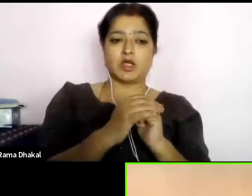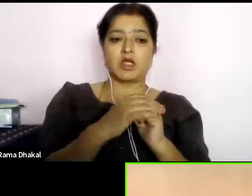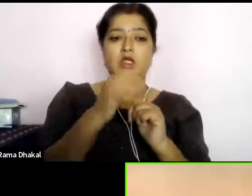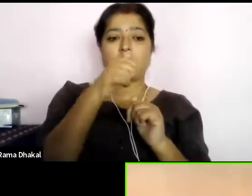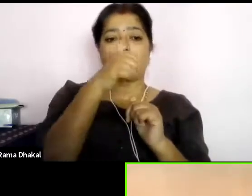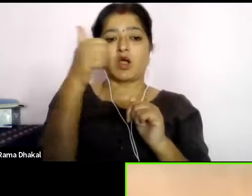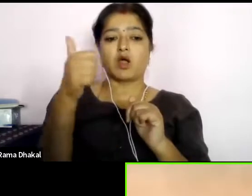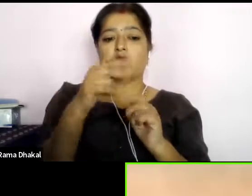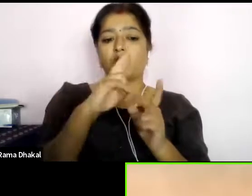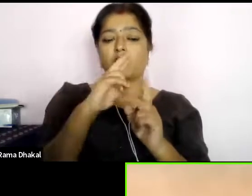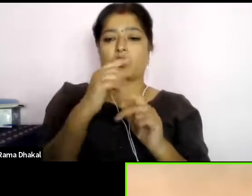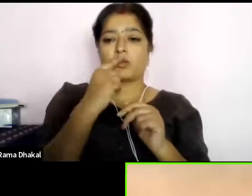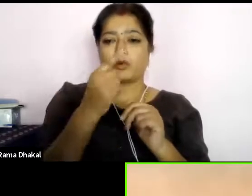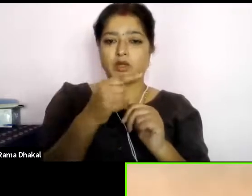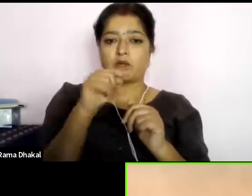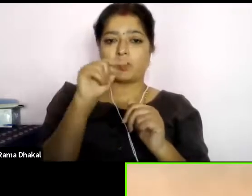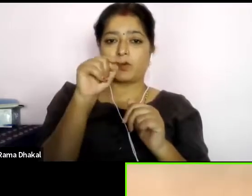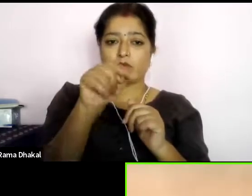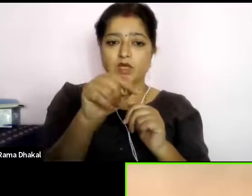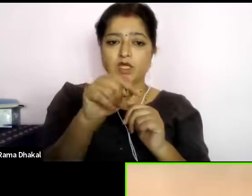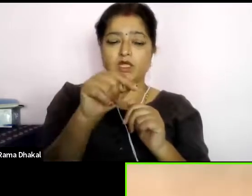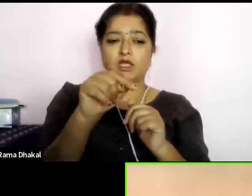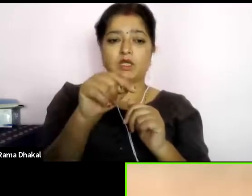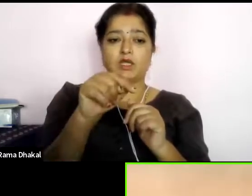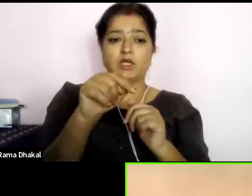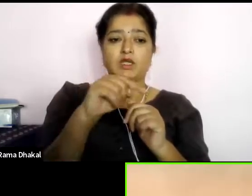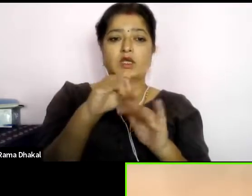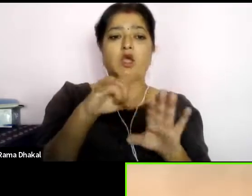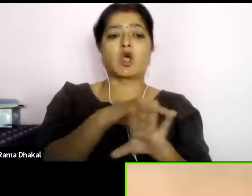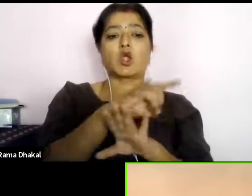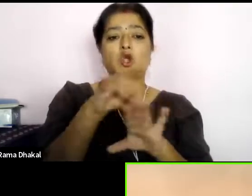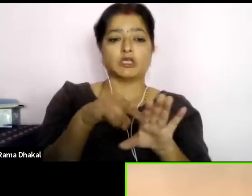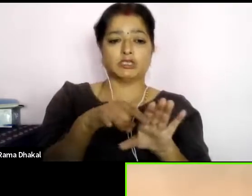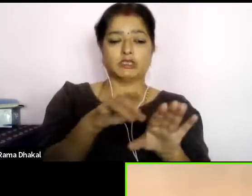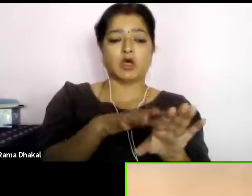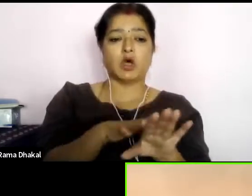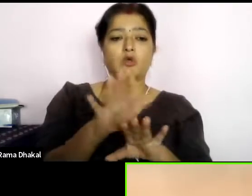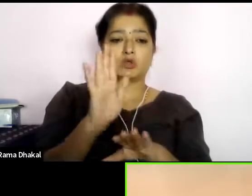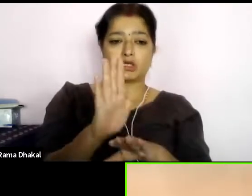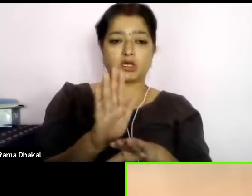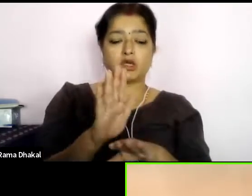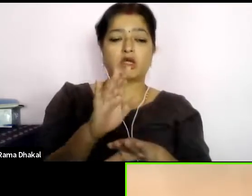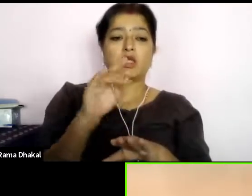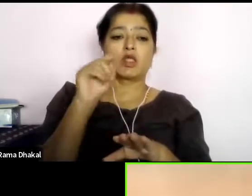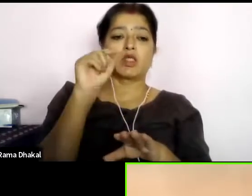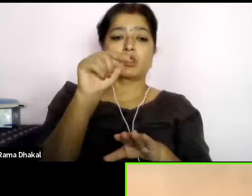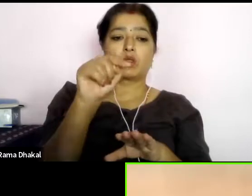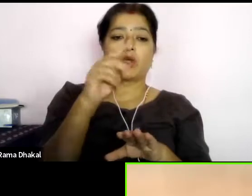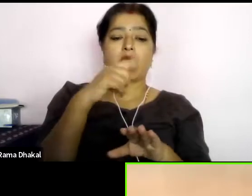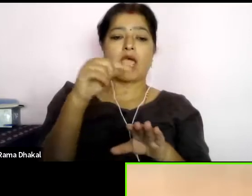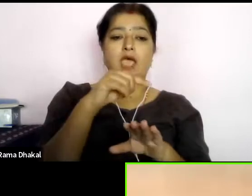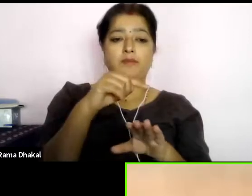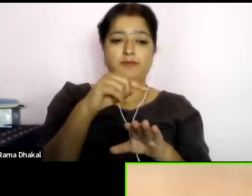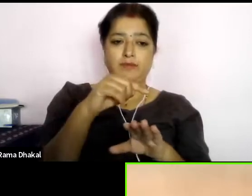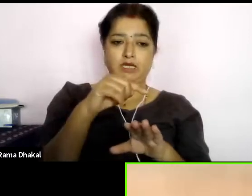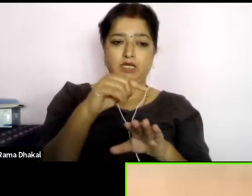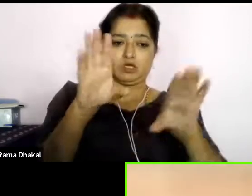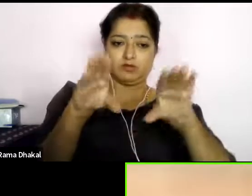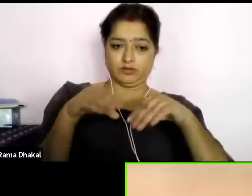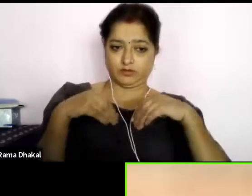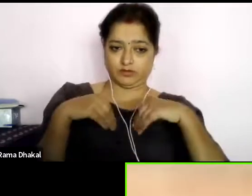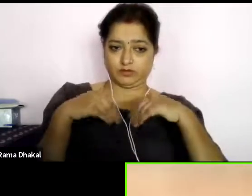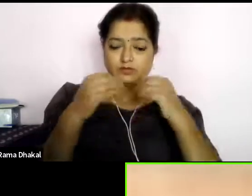underlying cause of structural, historical, systematic, and indirect discrimination